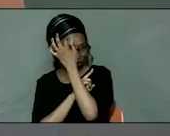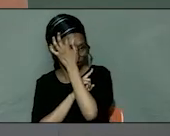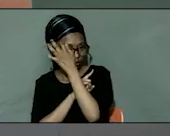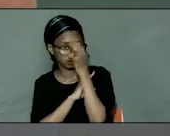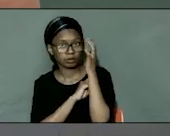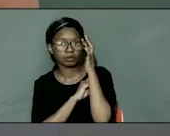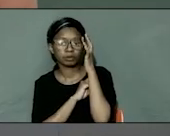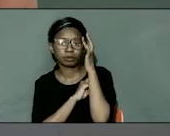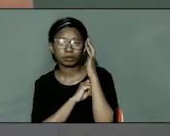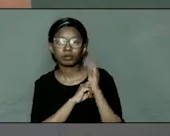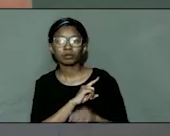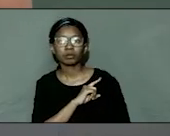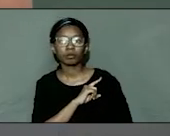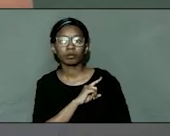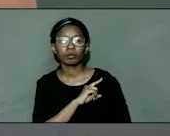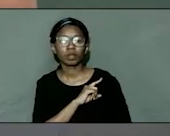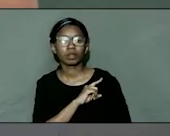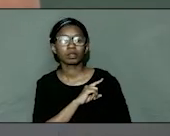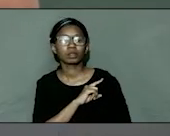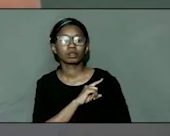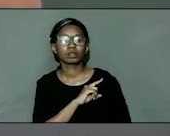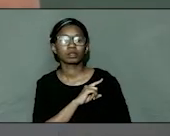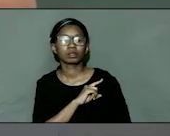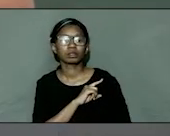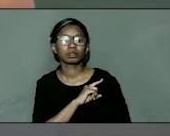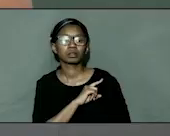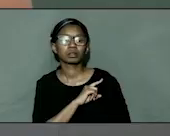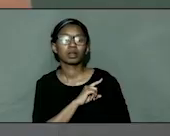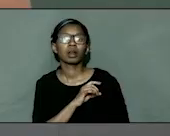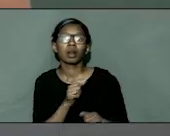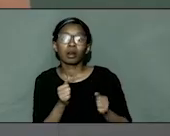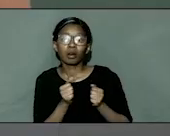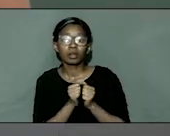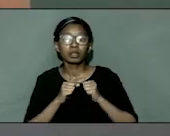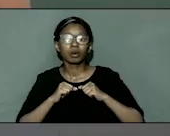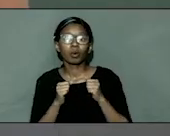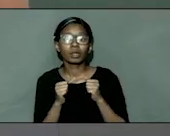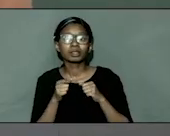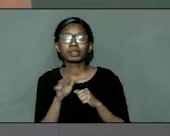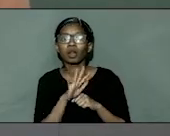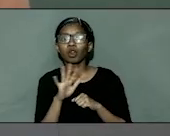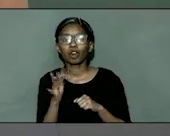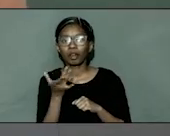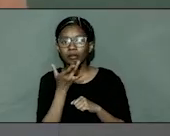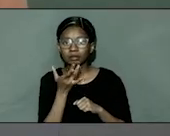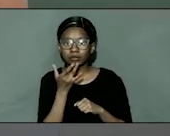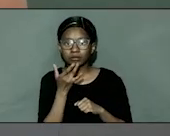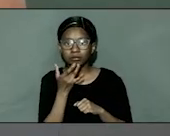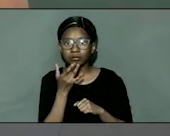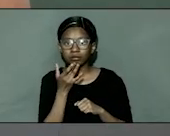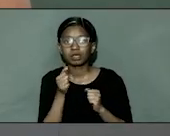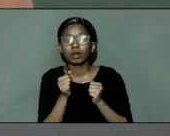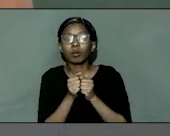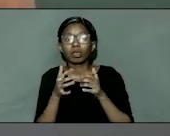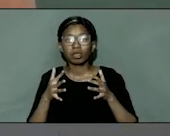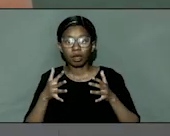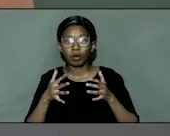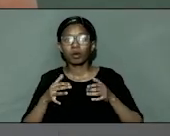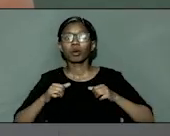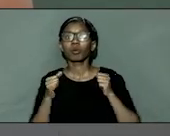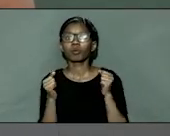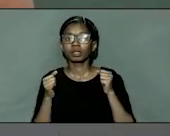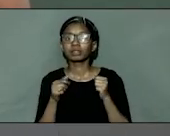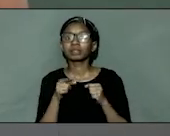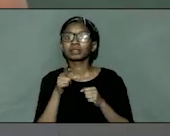no winds. With winds it's unfavorable. Again. And then without winds it's favorable. So